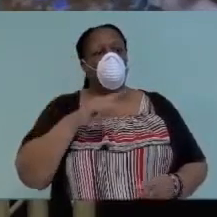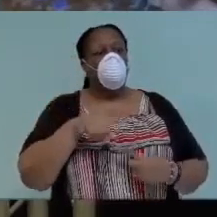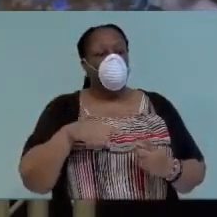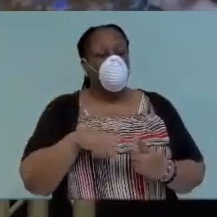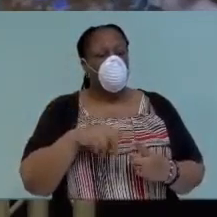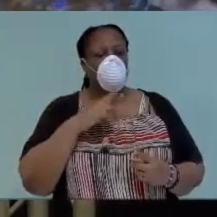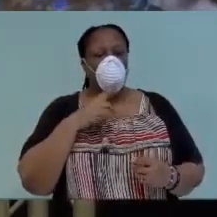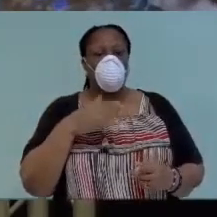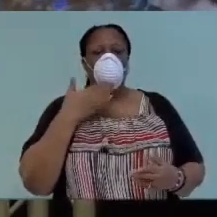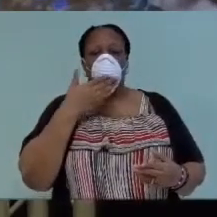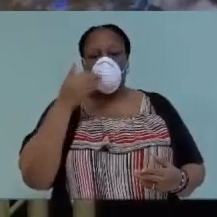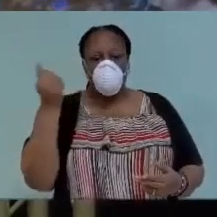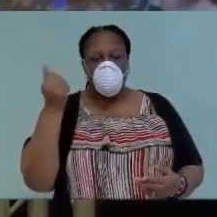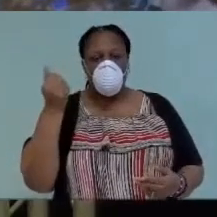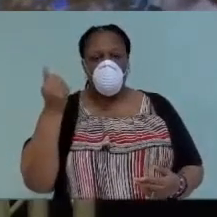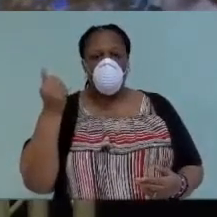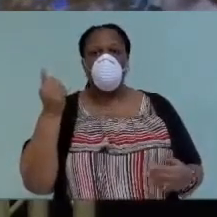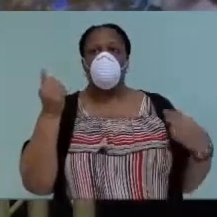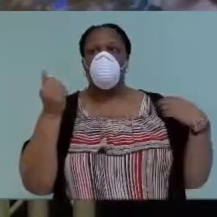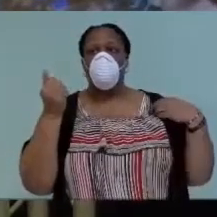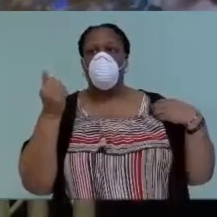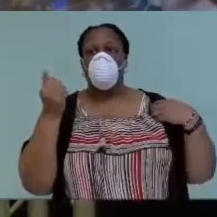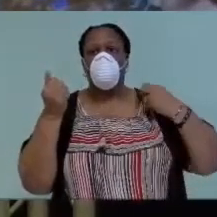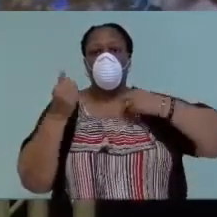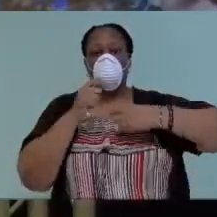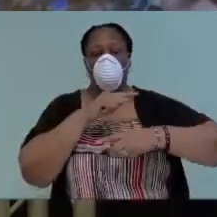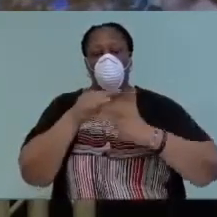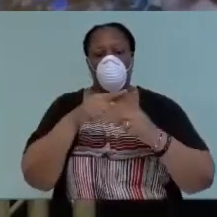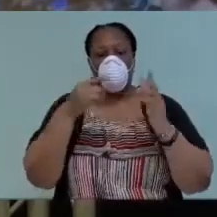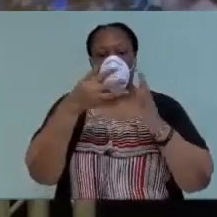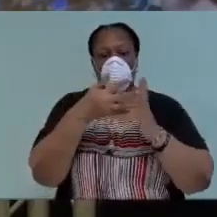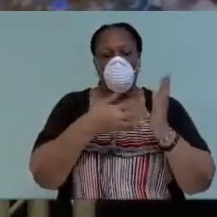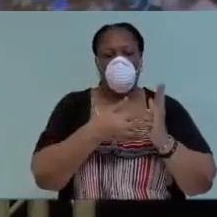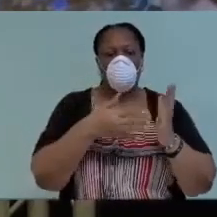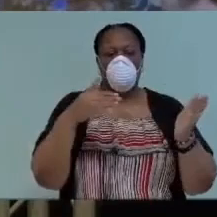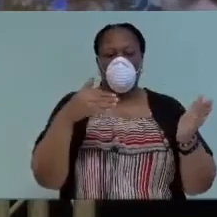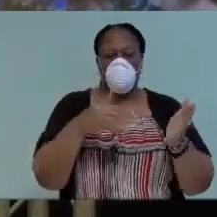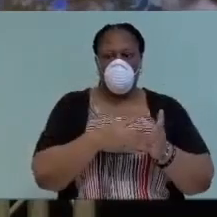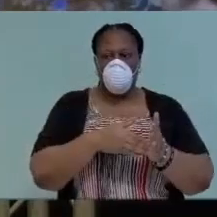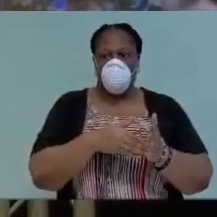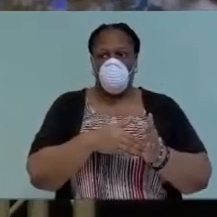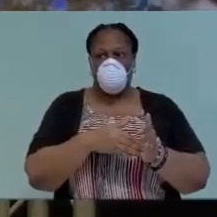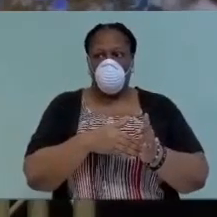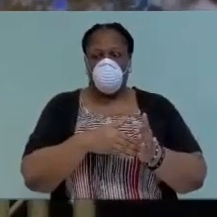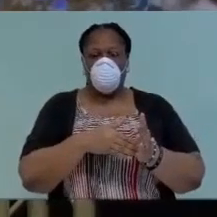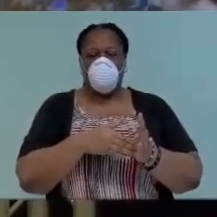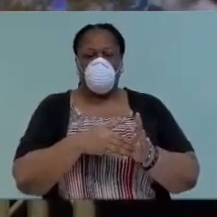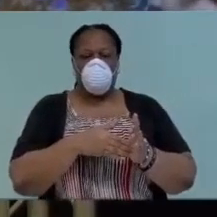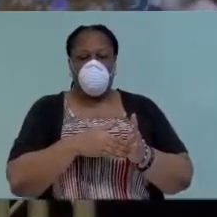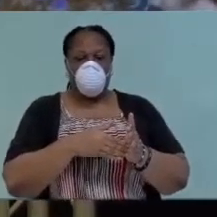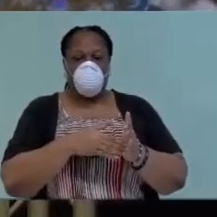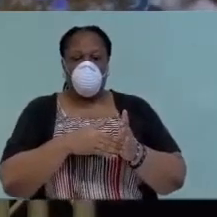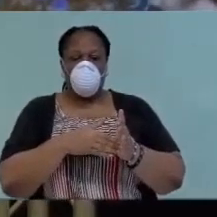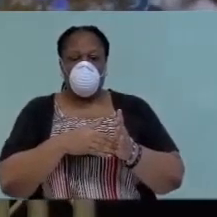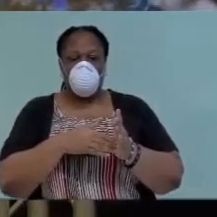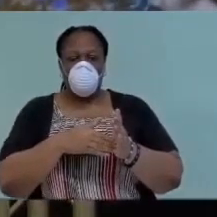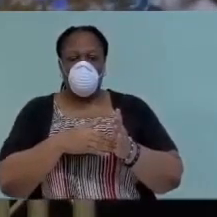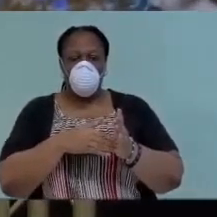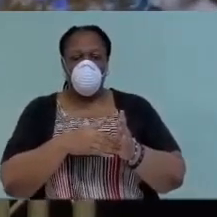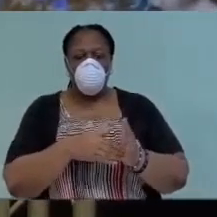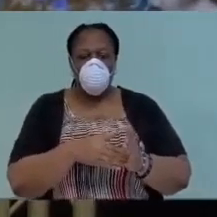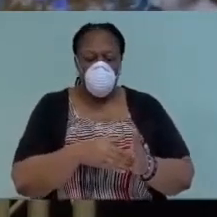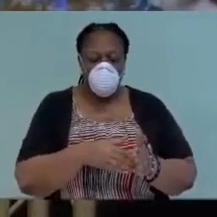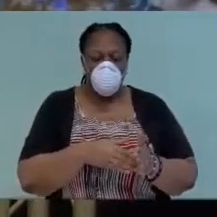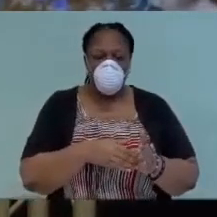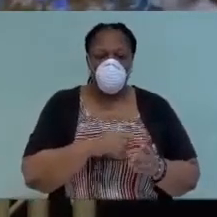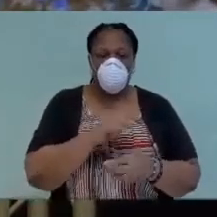met. One, either you have 2 negative swab tests separated by at least 24 hours, or at least 72 hours have passed